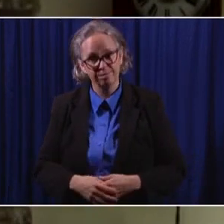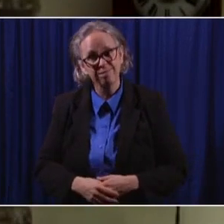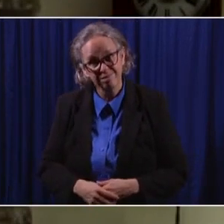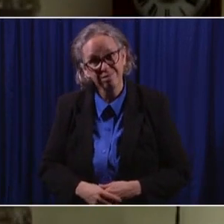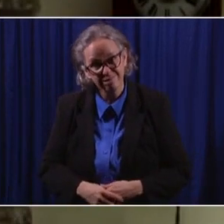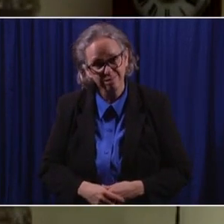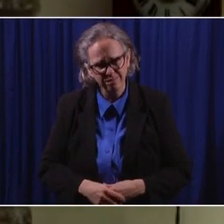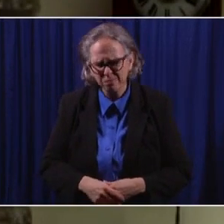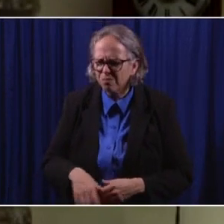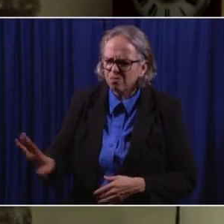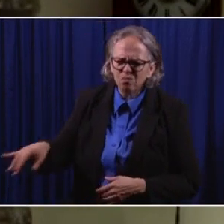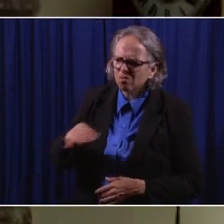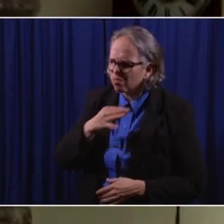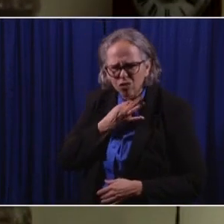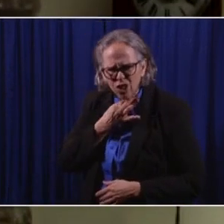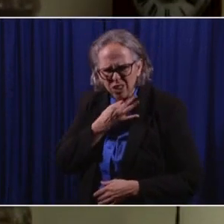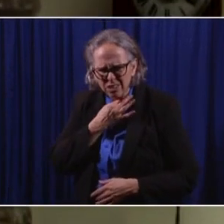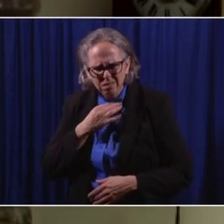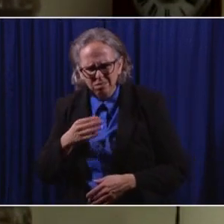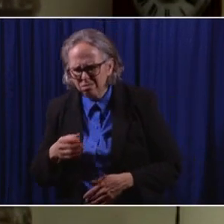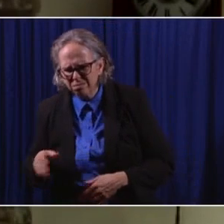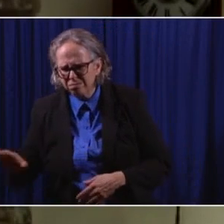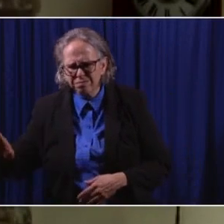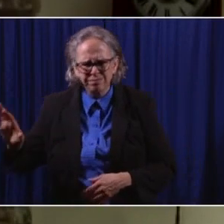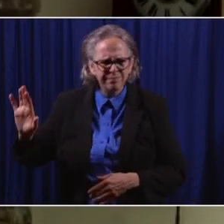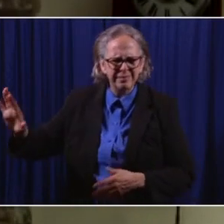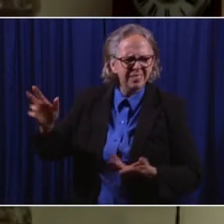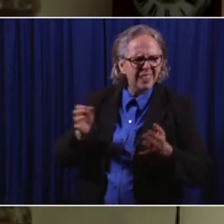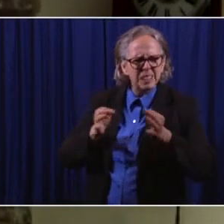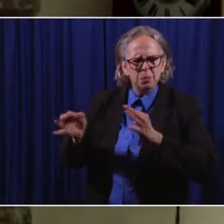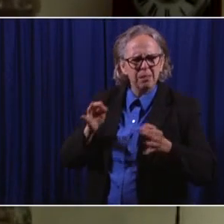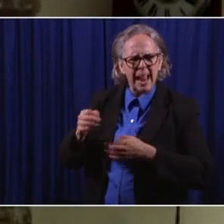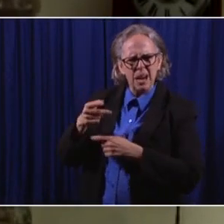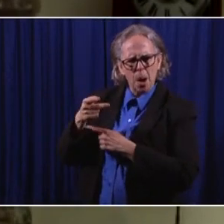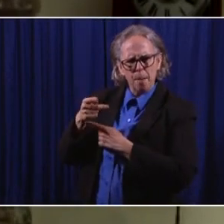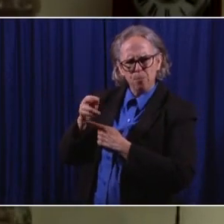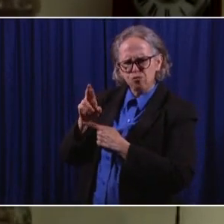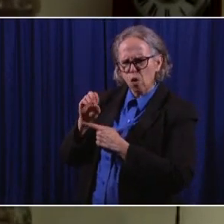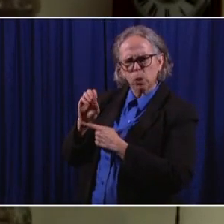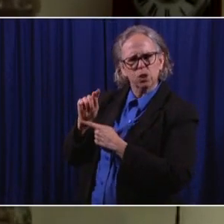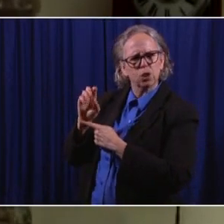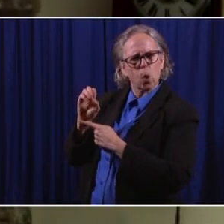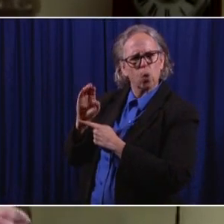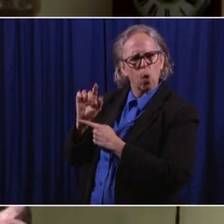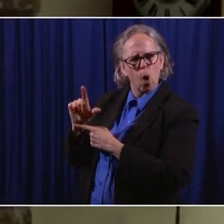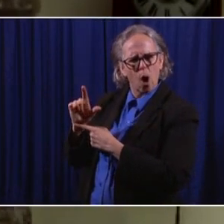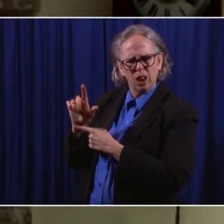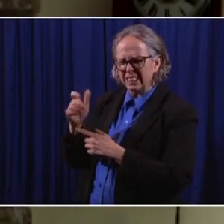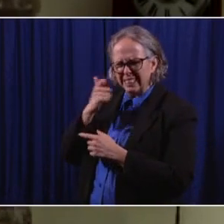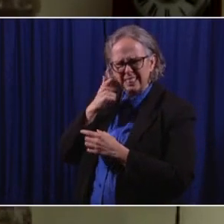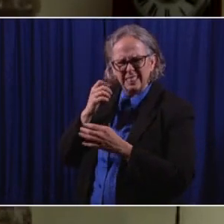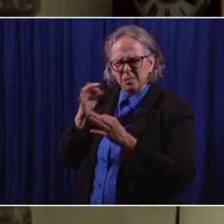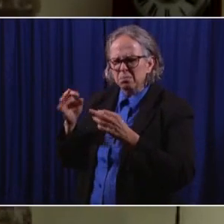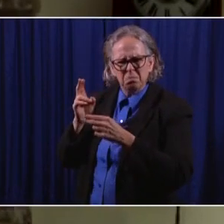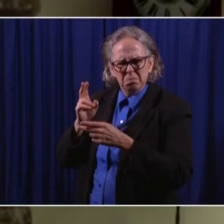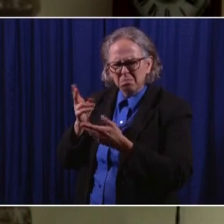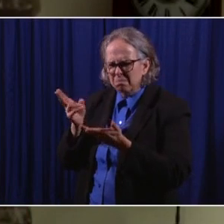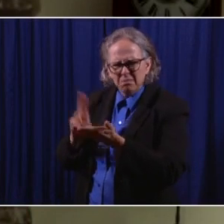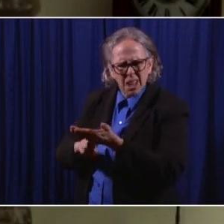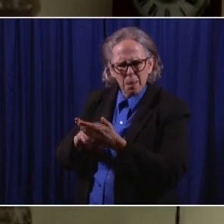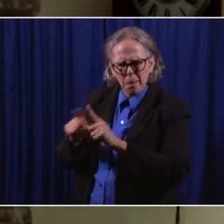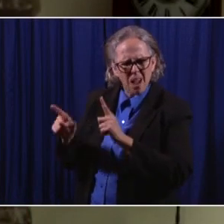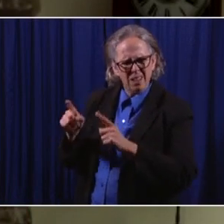what the protocol, you told me a moment ago about what you're announcing today, but what's been